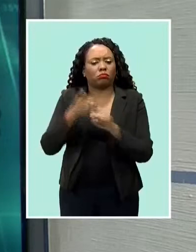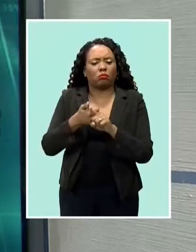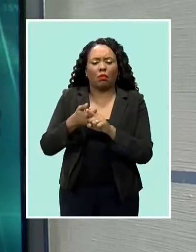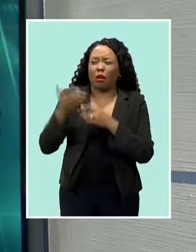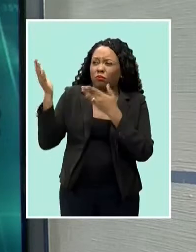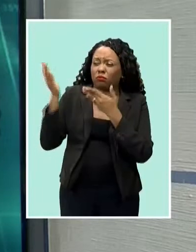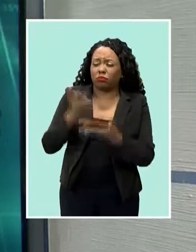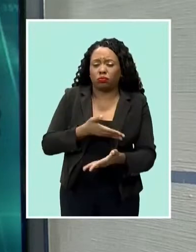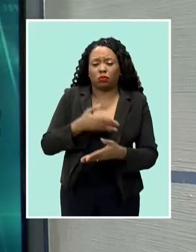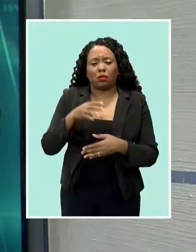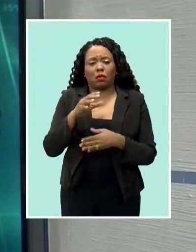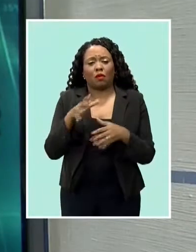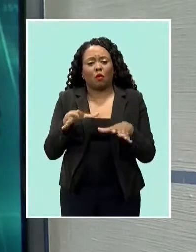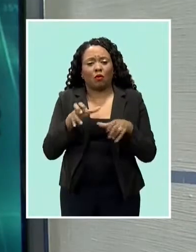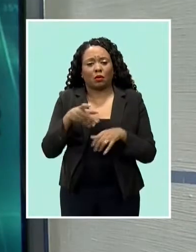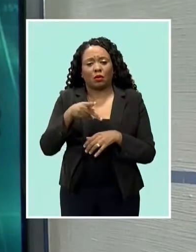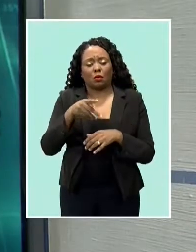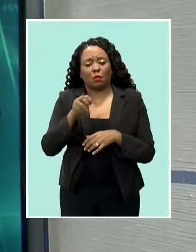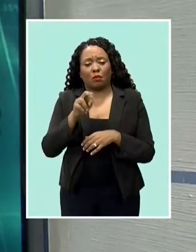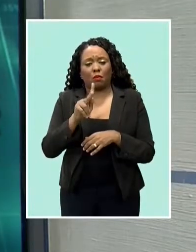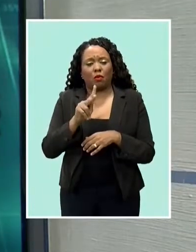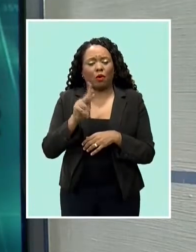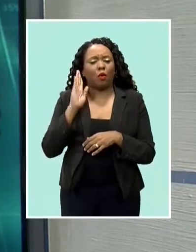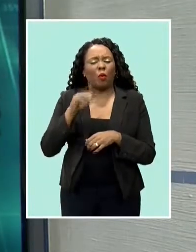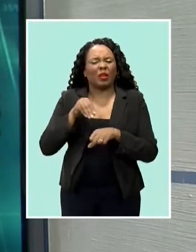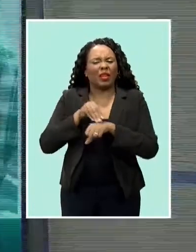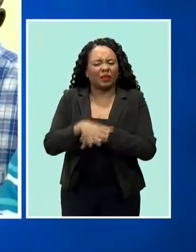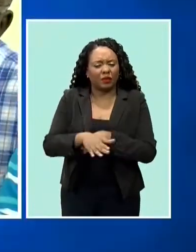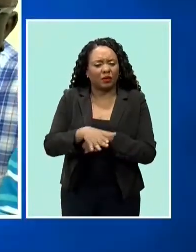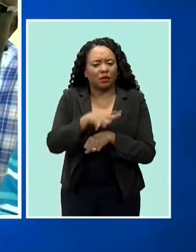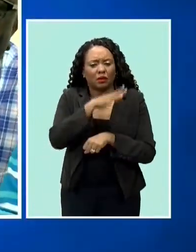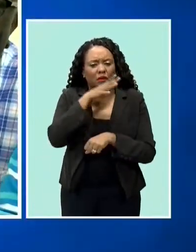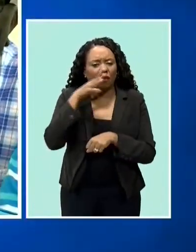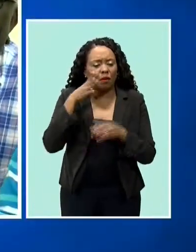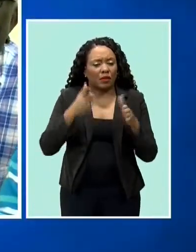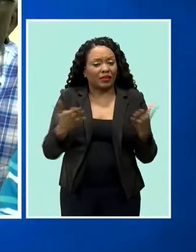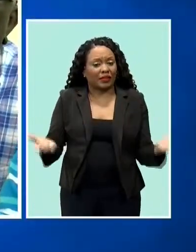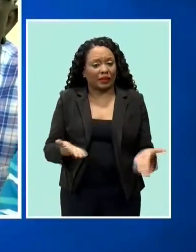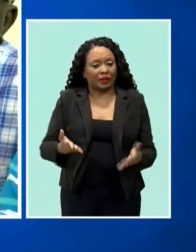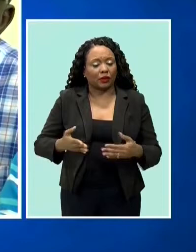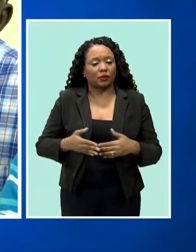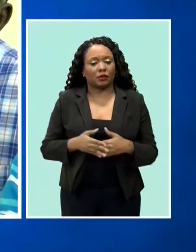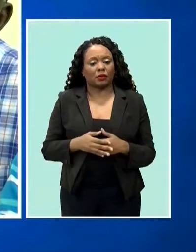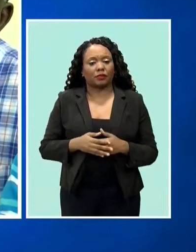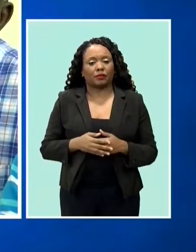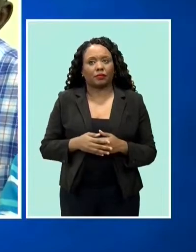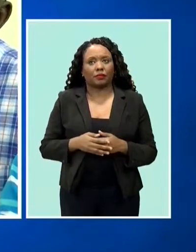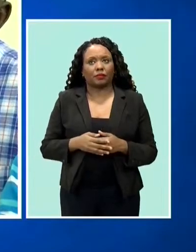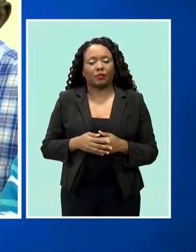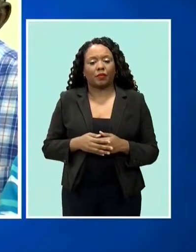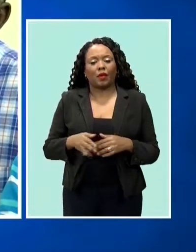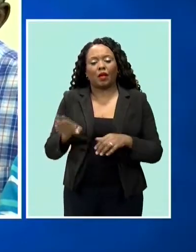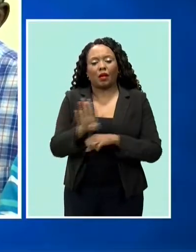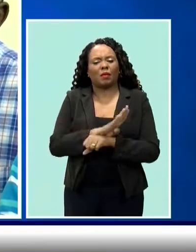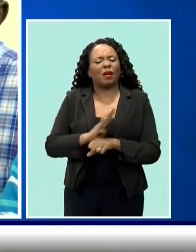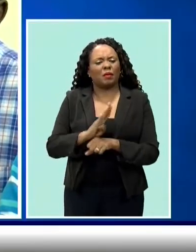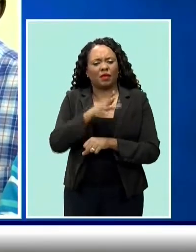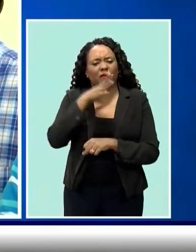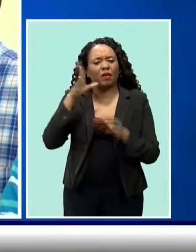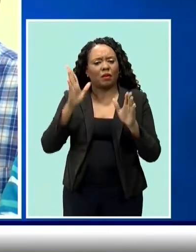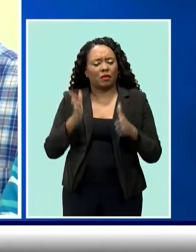imported frozen pork on their operations. The local farmers can supply all the pork